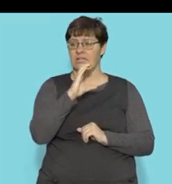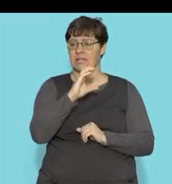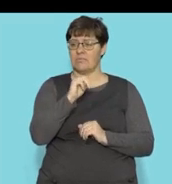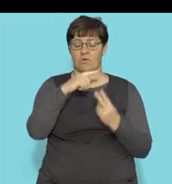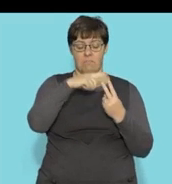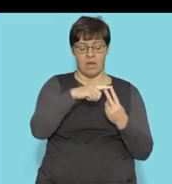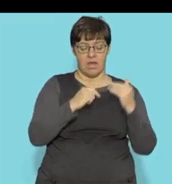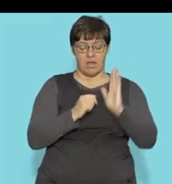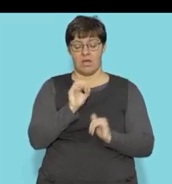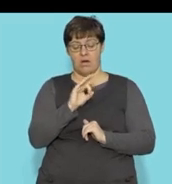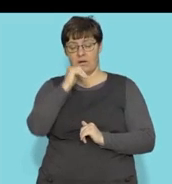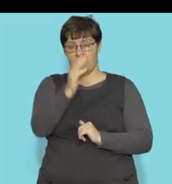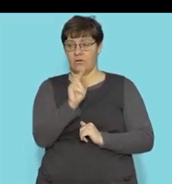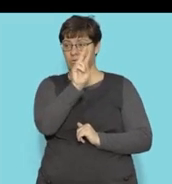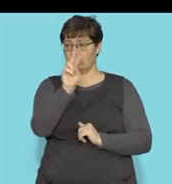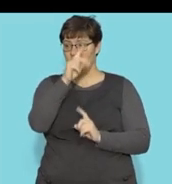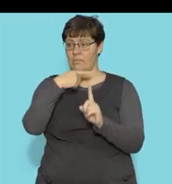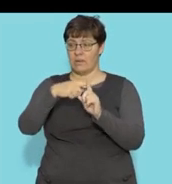3 centimeters,